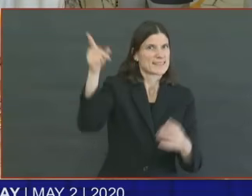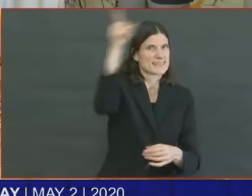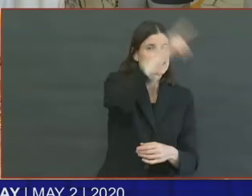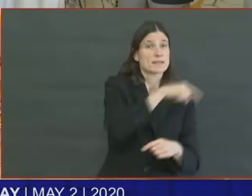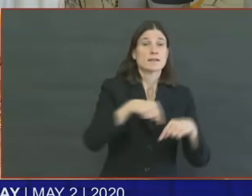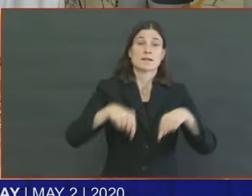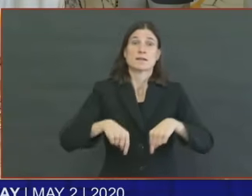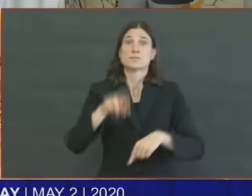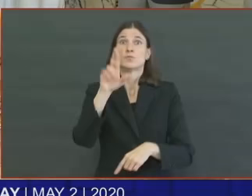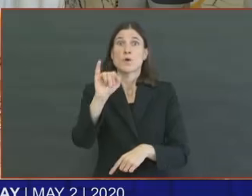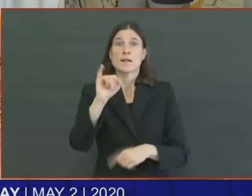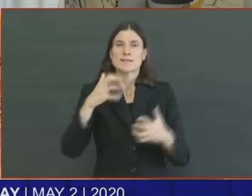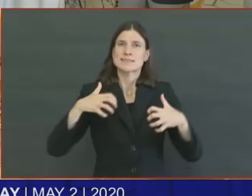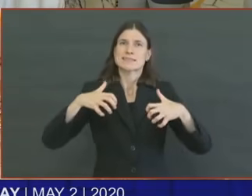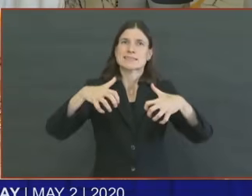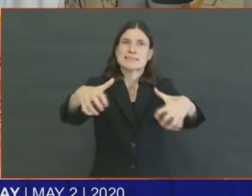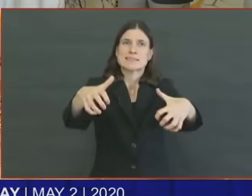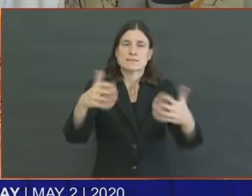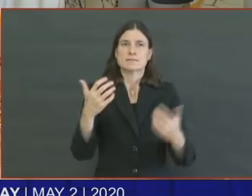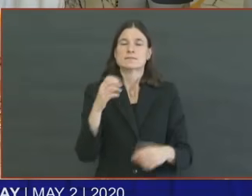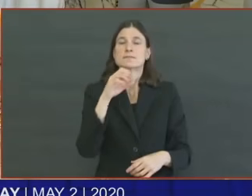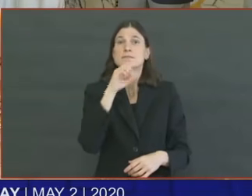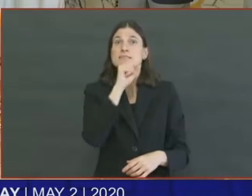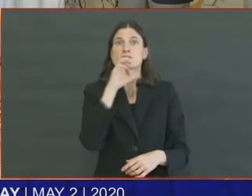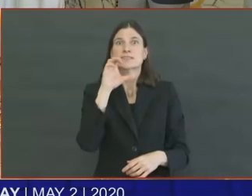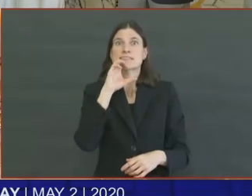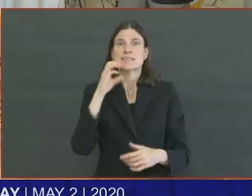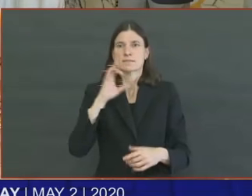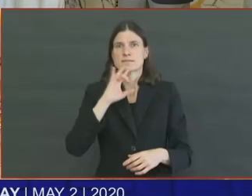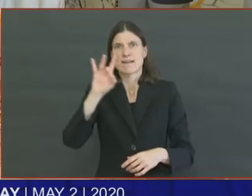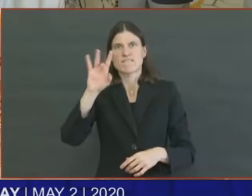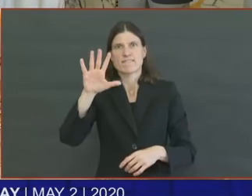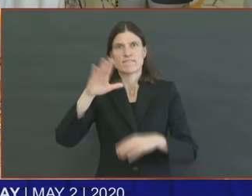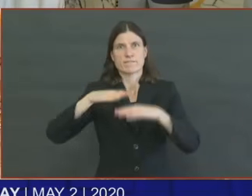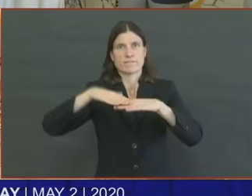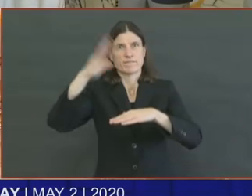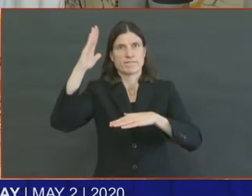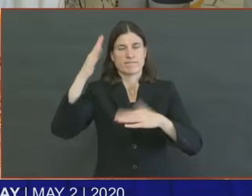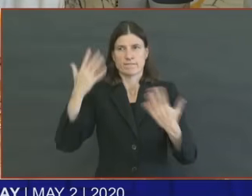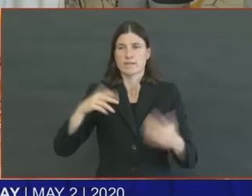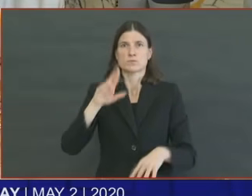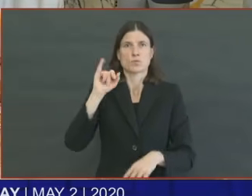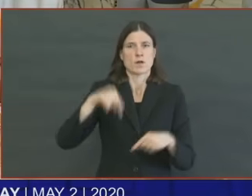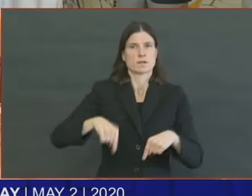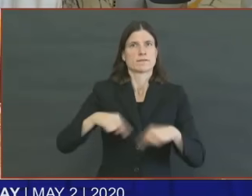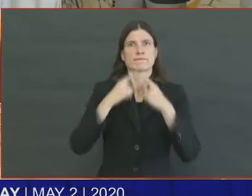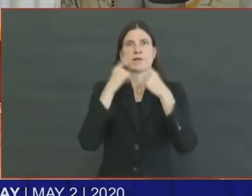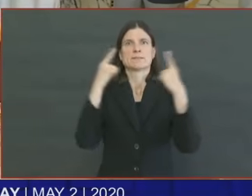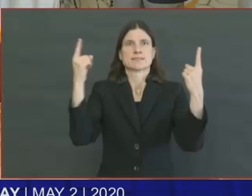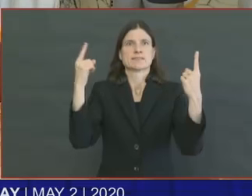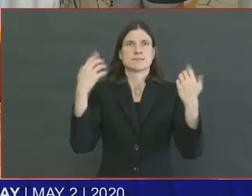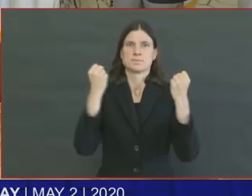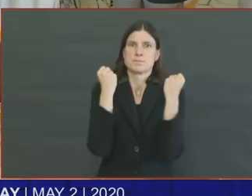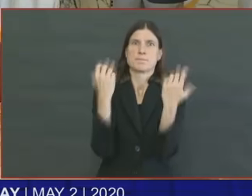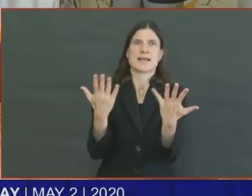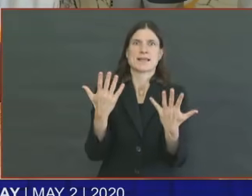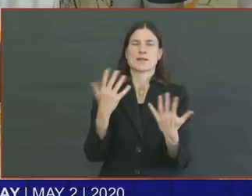than 85. And even just hearing today, I mentioned 5 people in their 80s, 5 people in